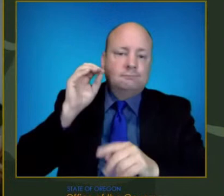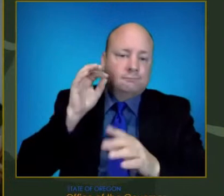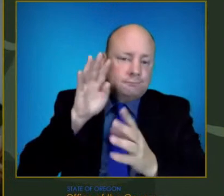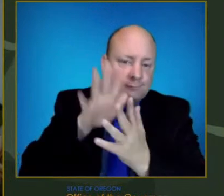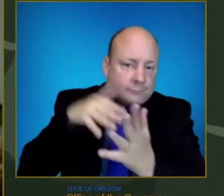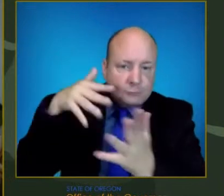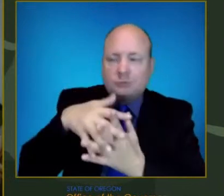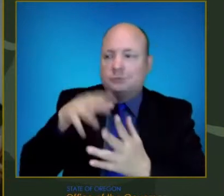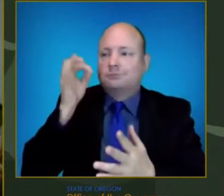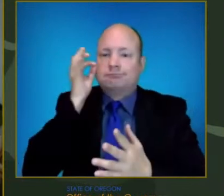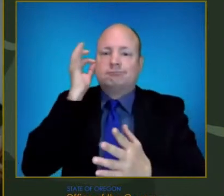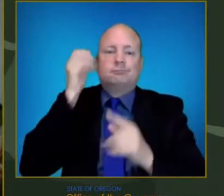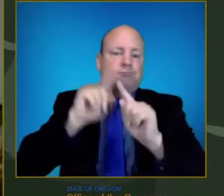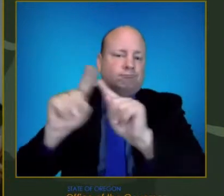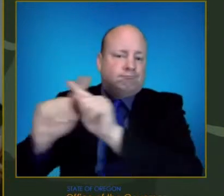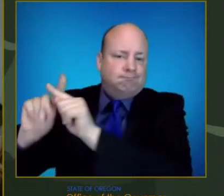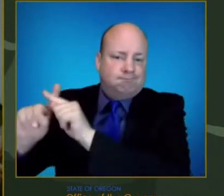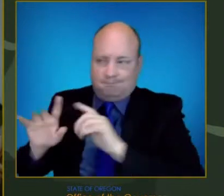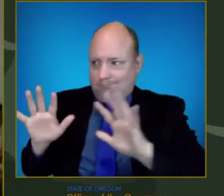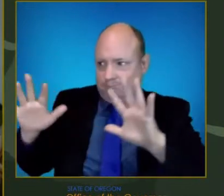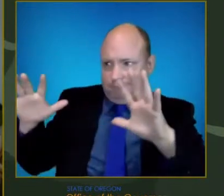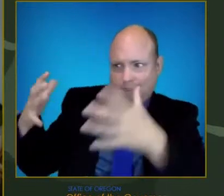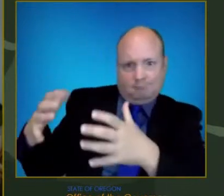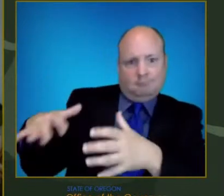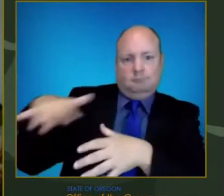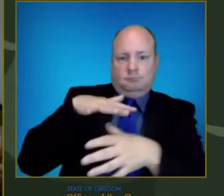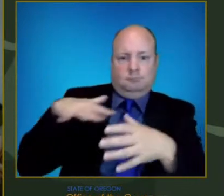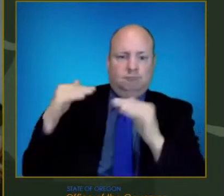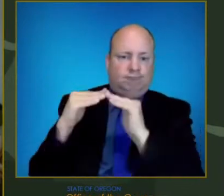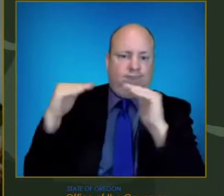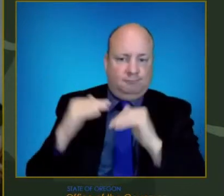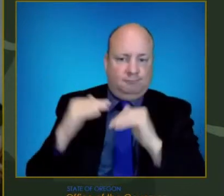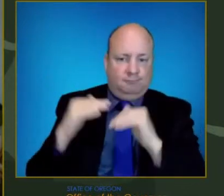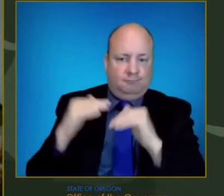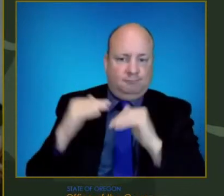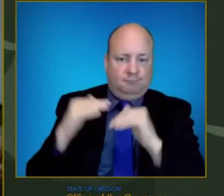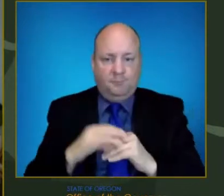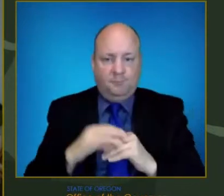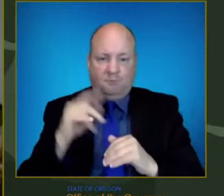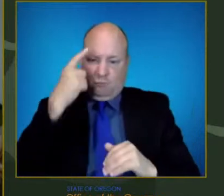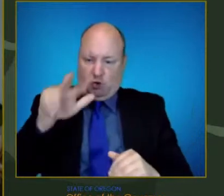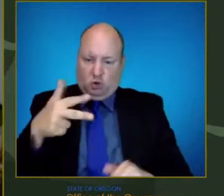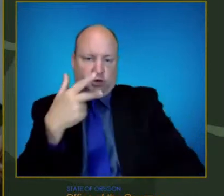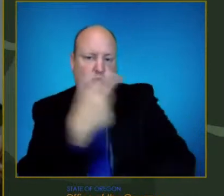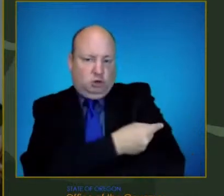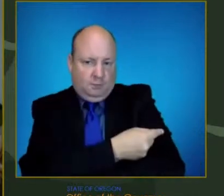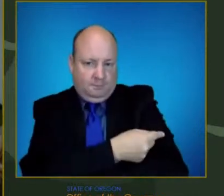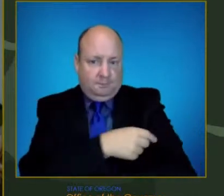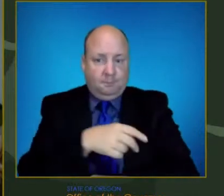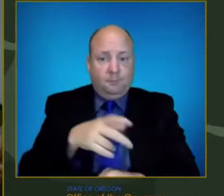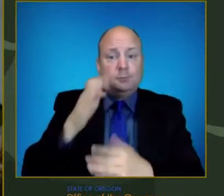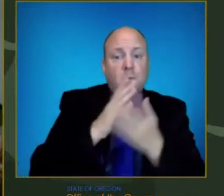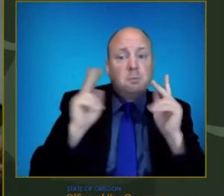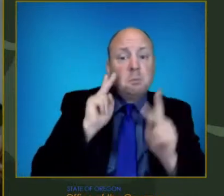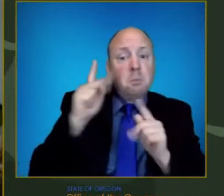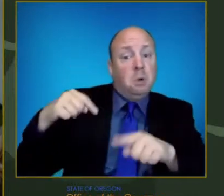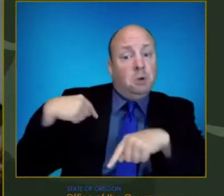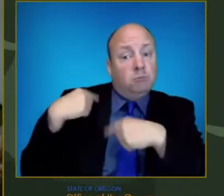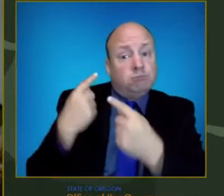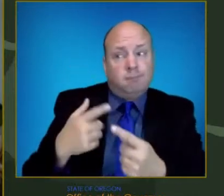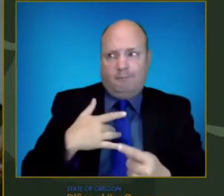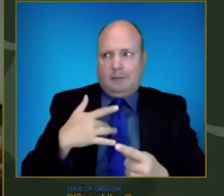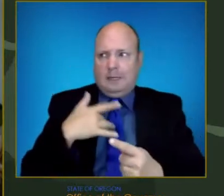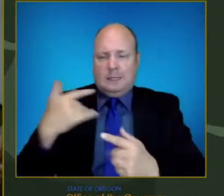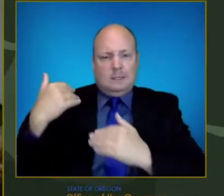qualify individuals for booster doses will help us ensure that these communities that have so tragically shouldered an unfair burden during